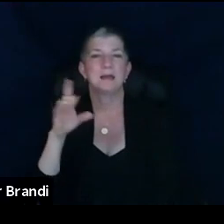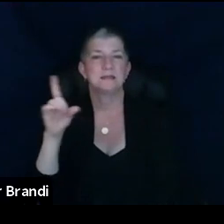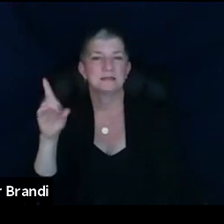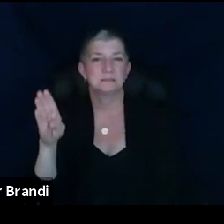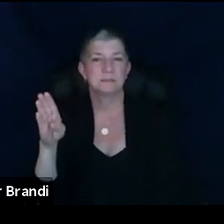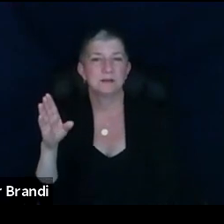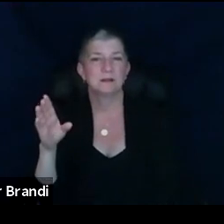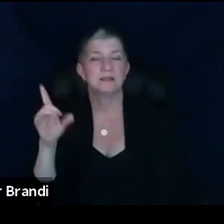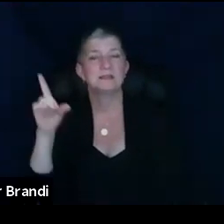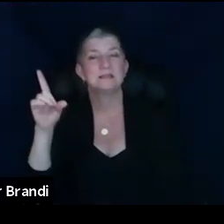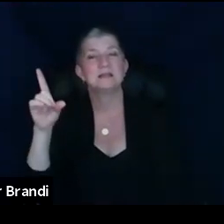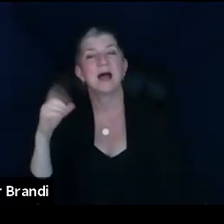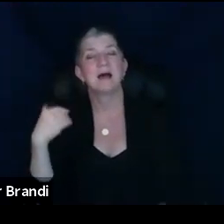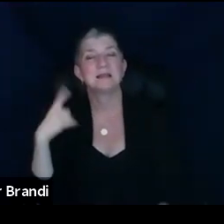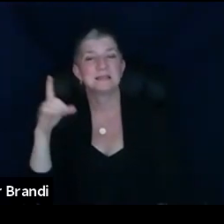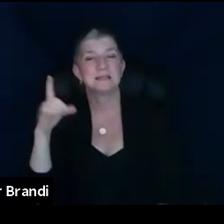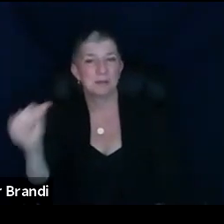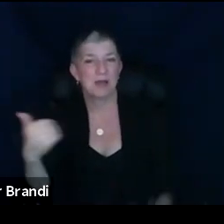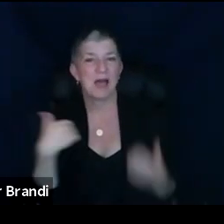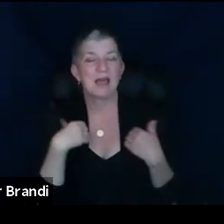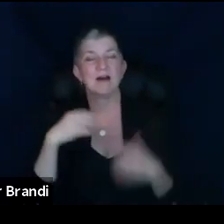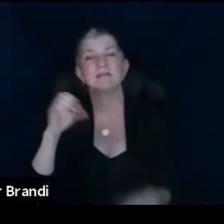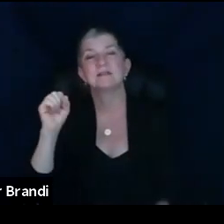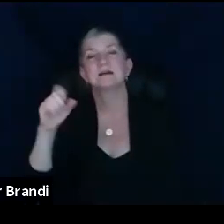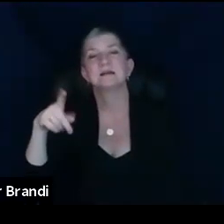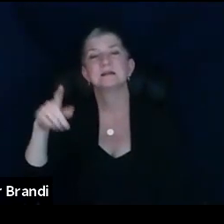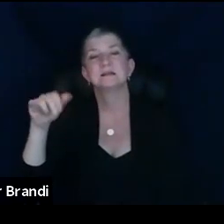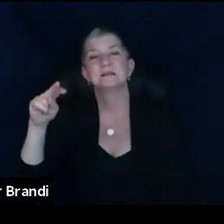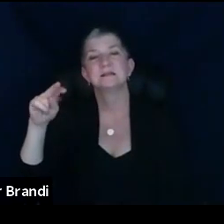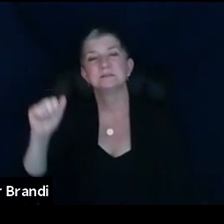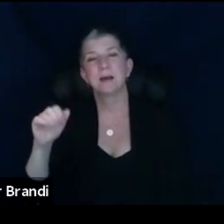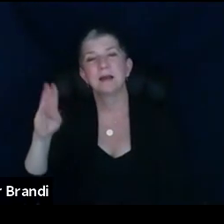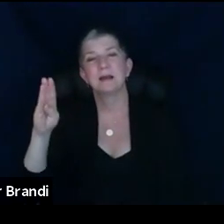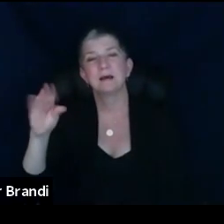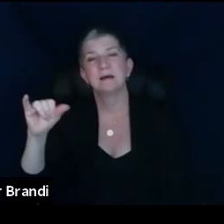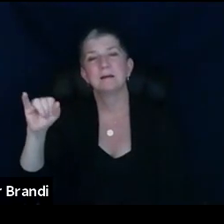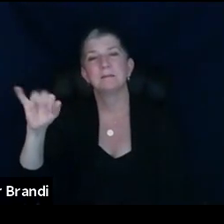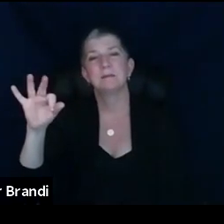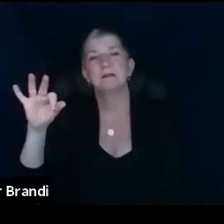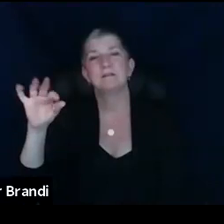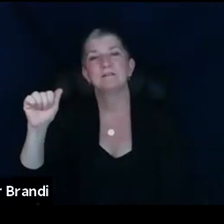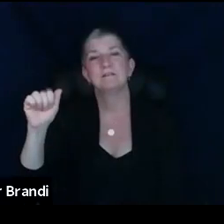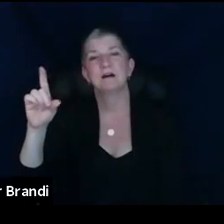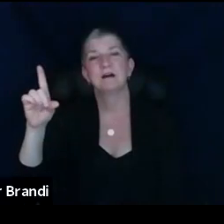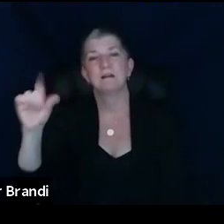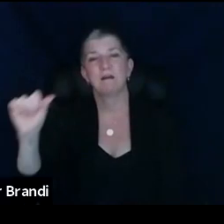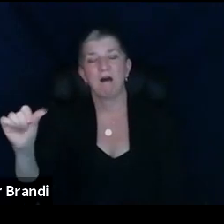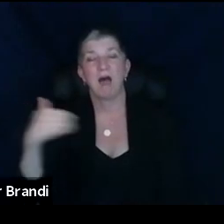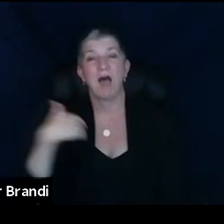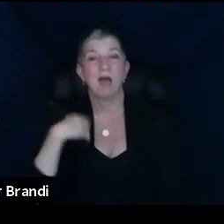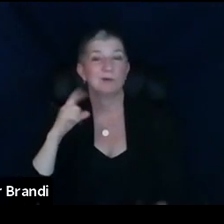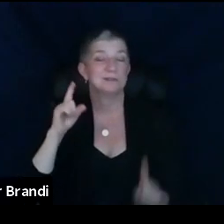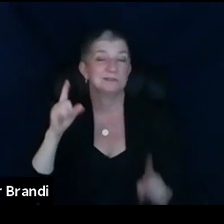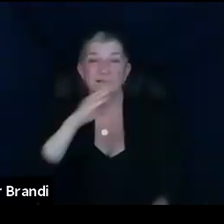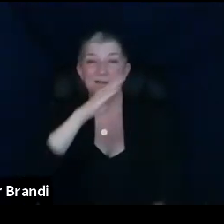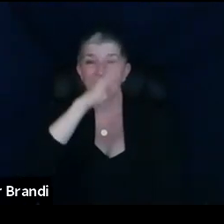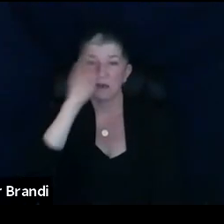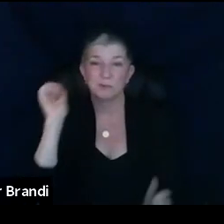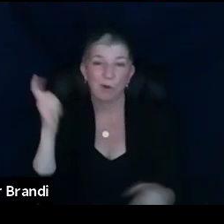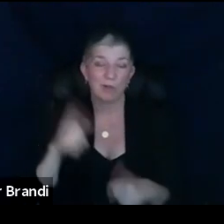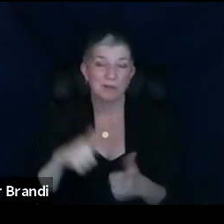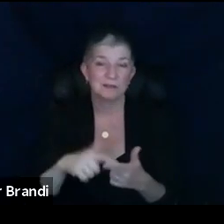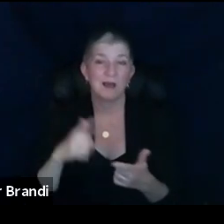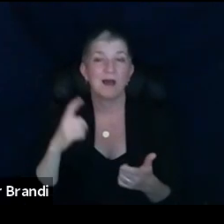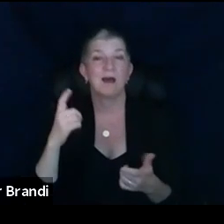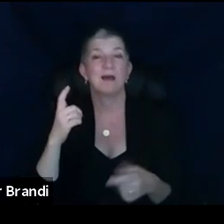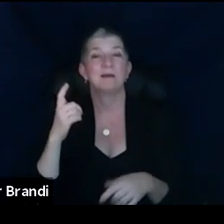I've spent so much of my life in hospitals getting poked and prodded and, you know, in for this test and for that